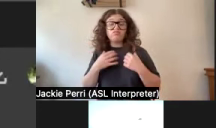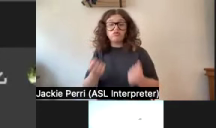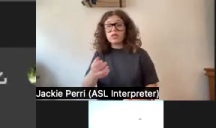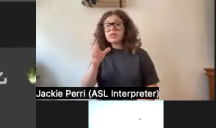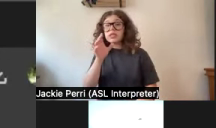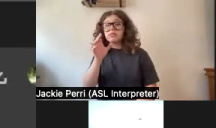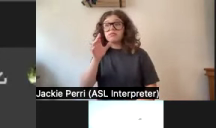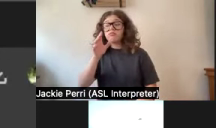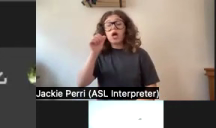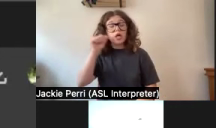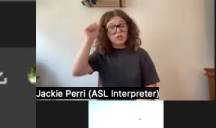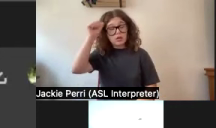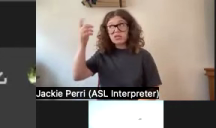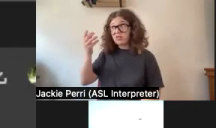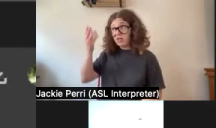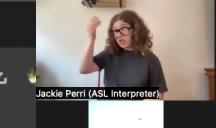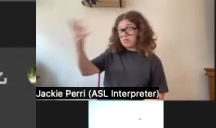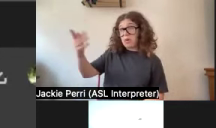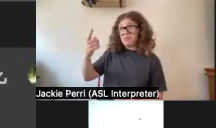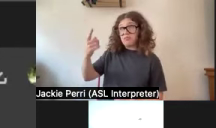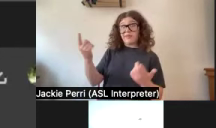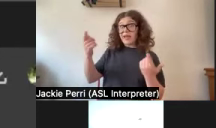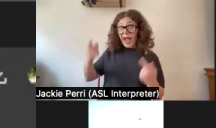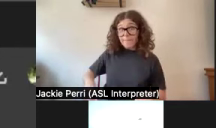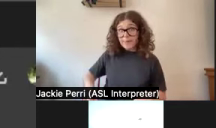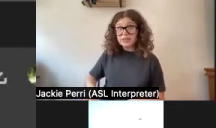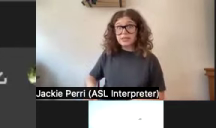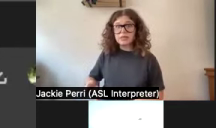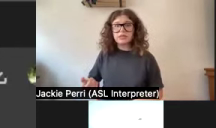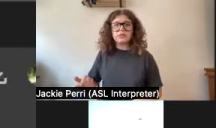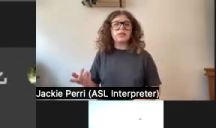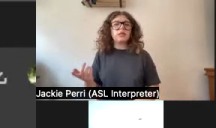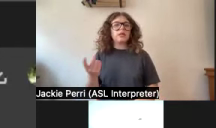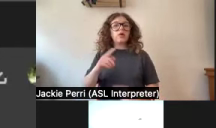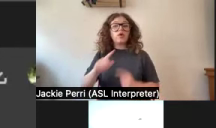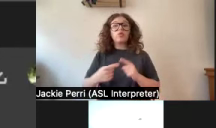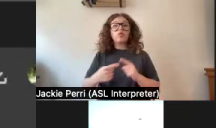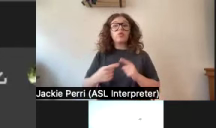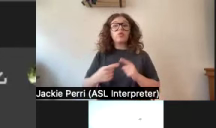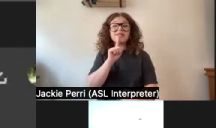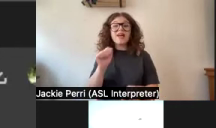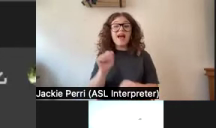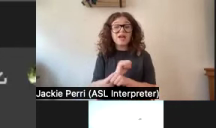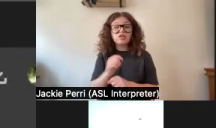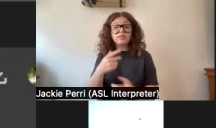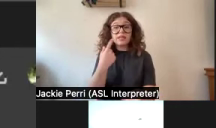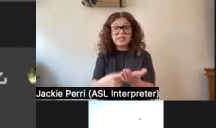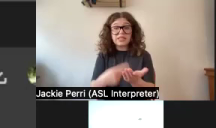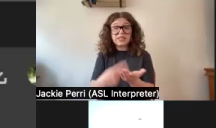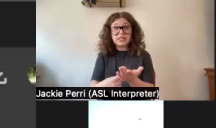me. You see that even like when sex is actually being discussed, it's really